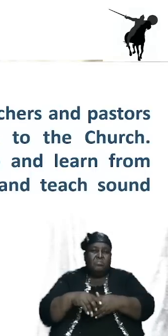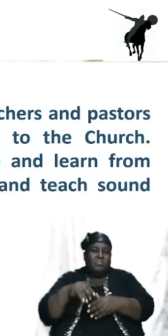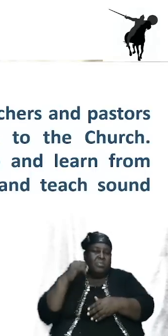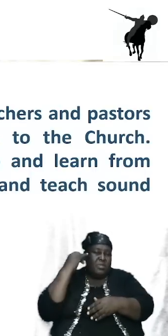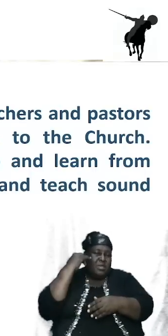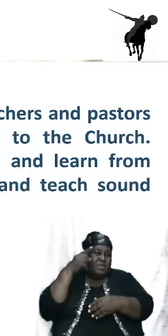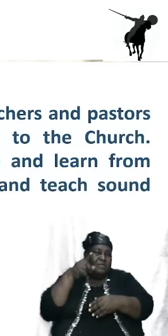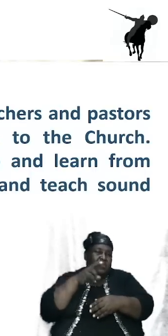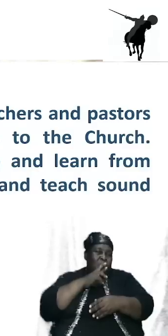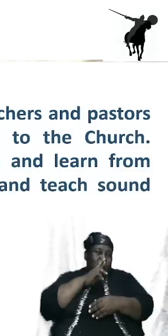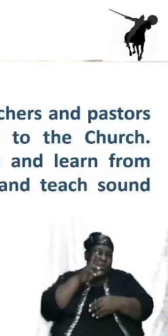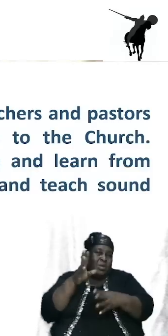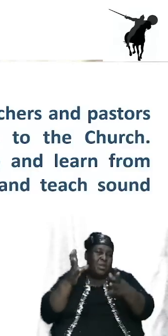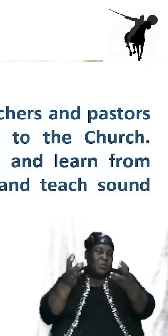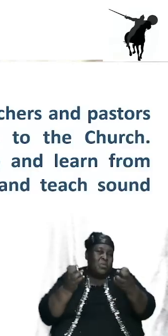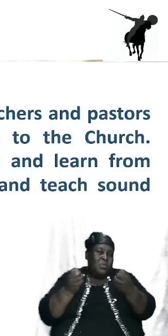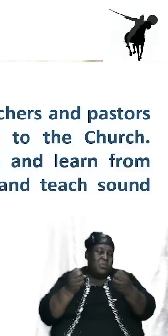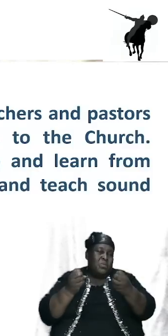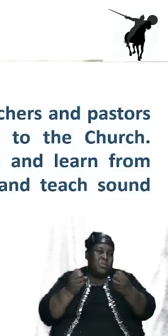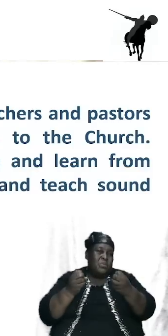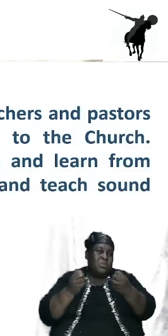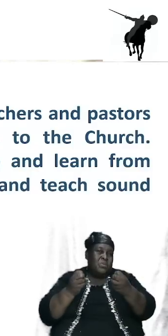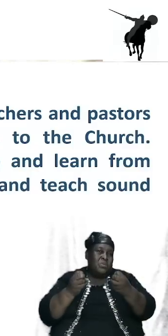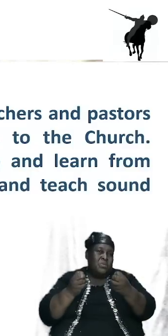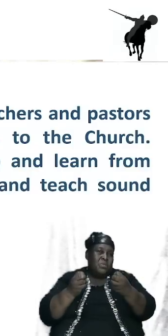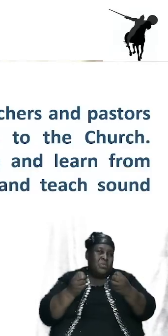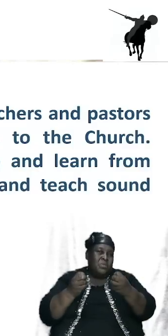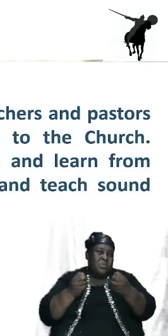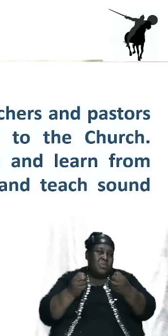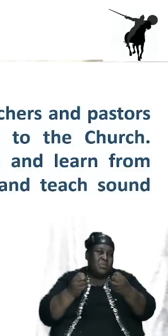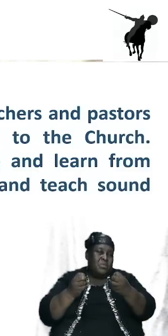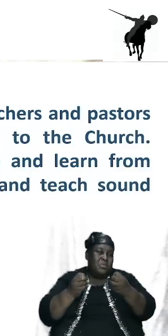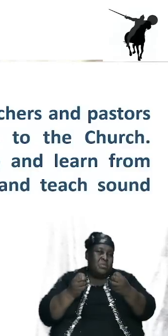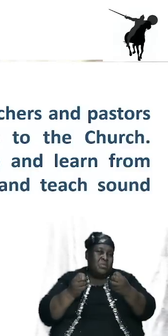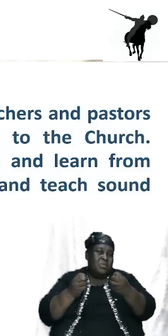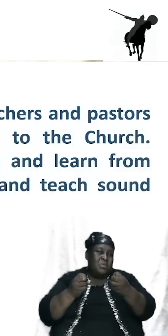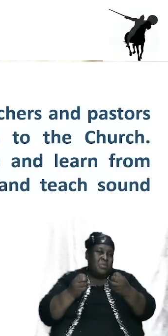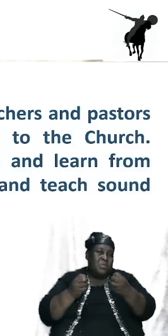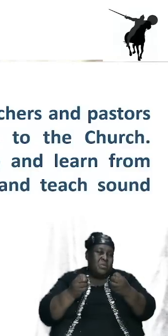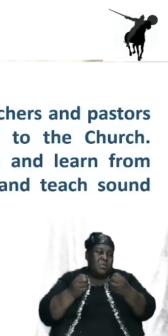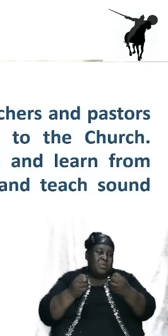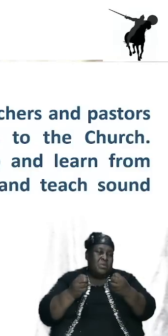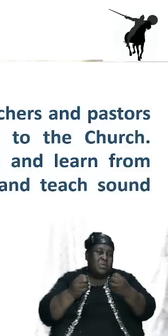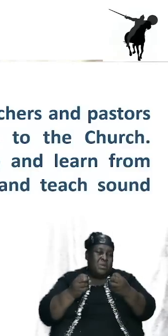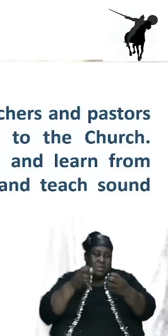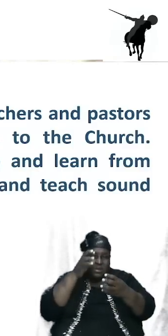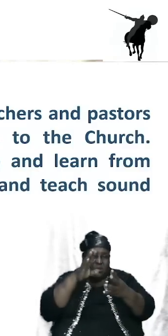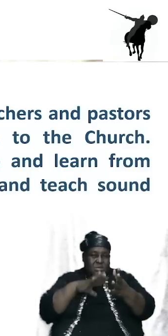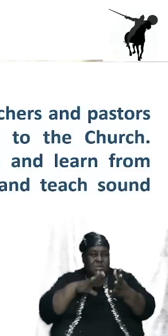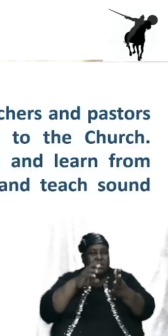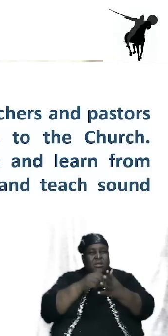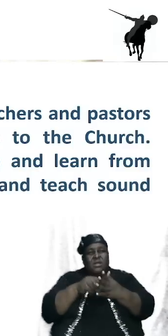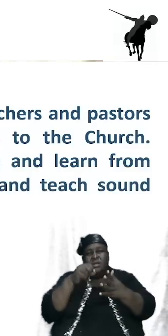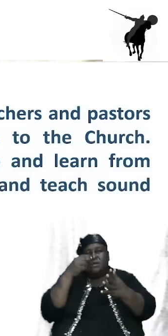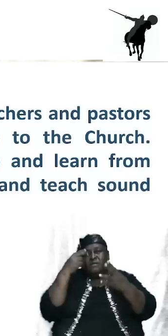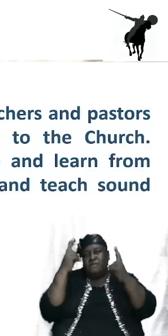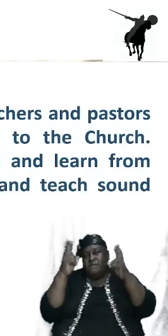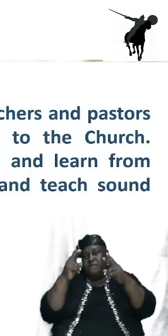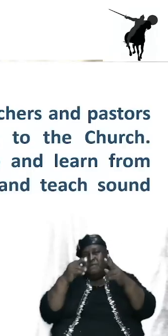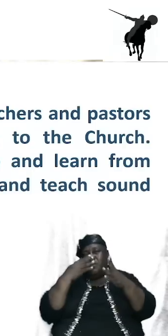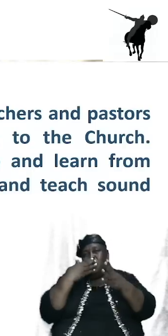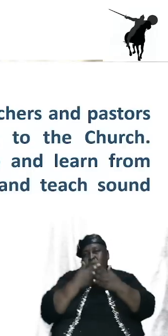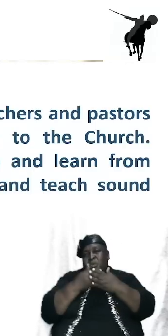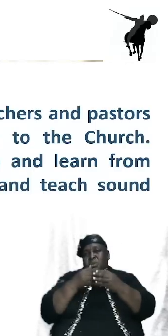and I know people out here, there's a guy, he's the very, very good teacher. One of the best out there. And he has